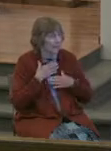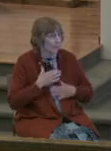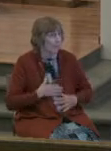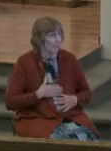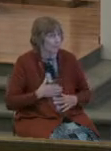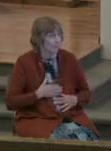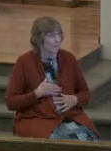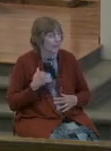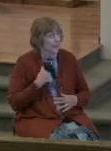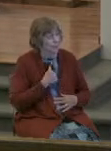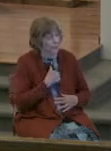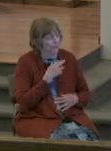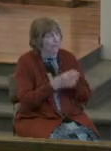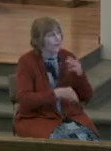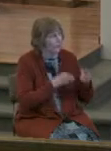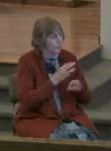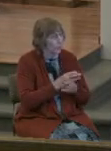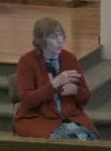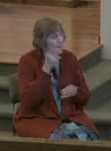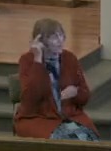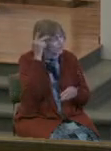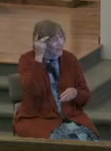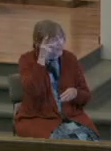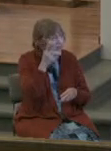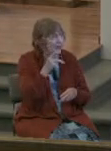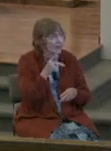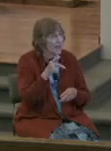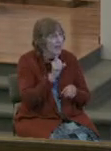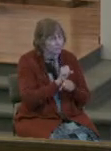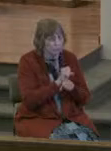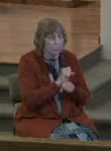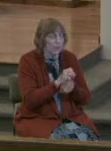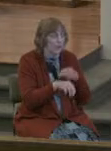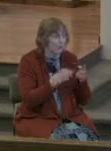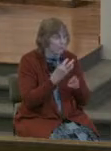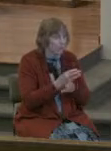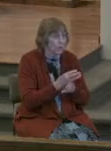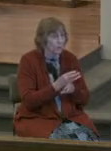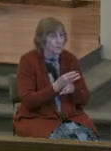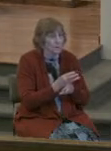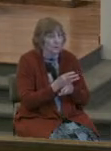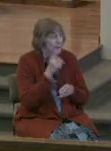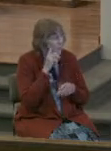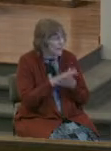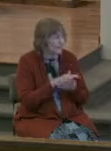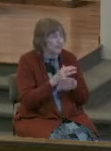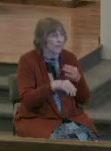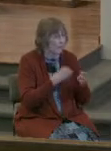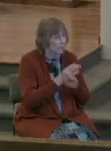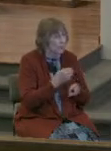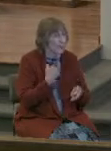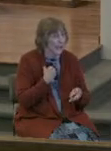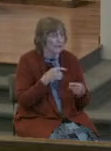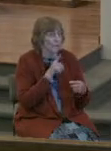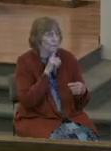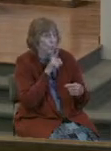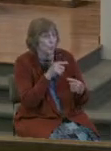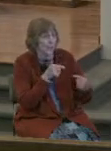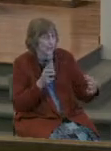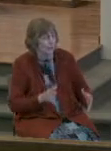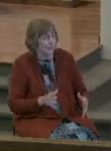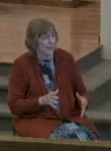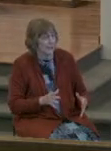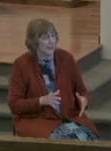the world, the philosophies of the world and the movement of the world, the beliefs of the world. And we have those as true enemies, and their